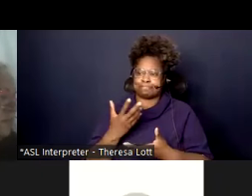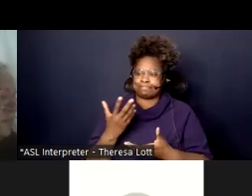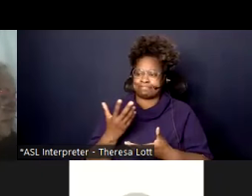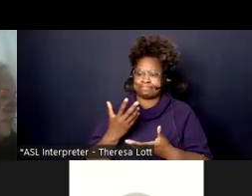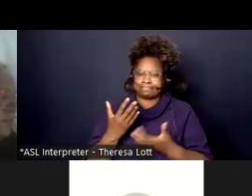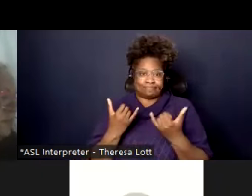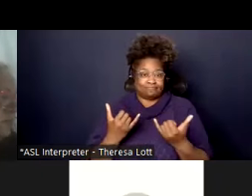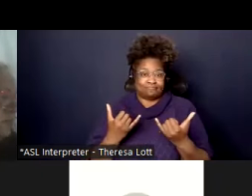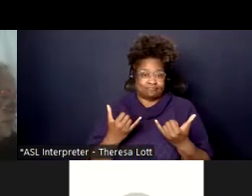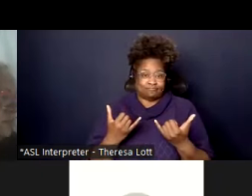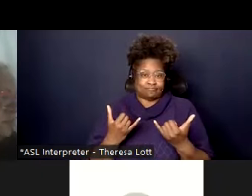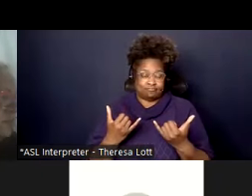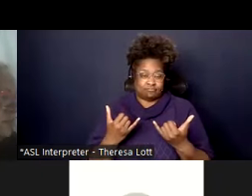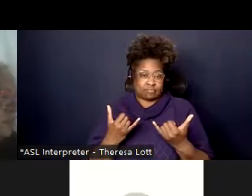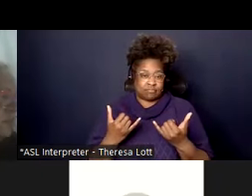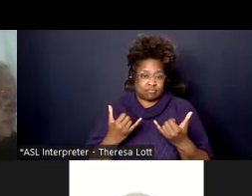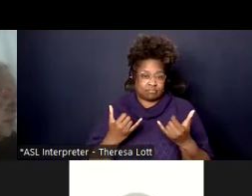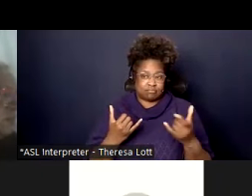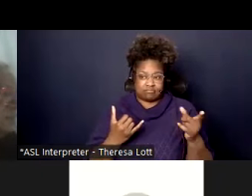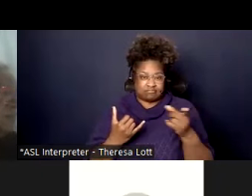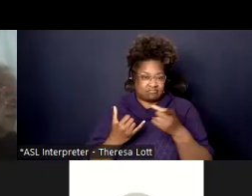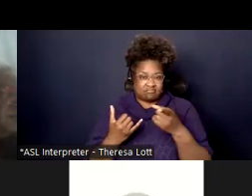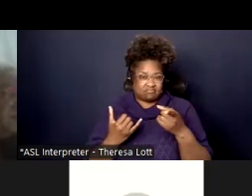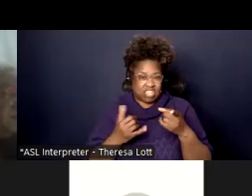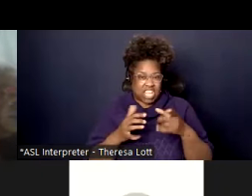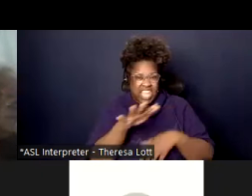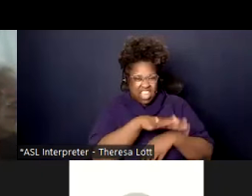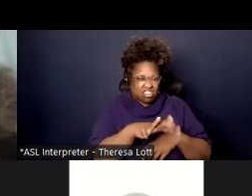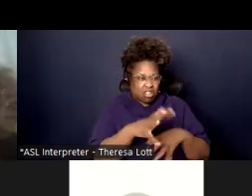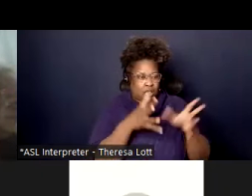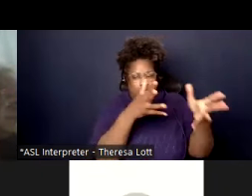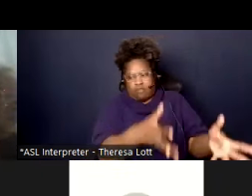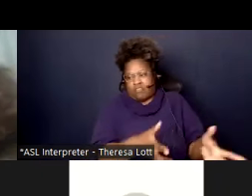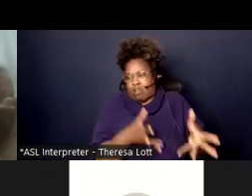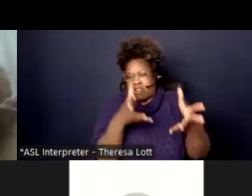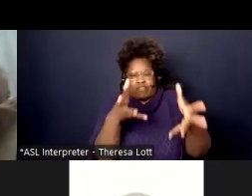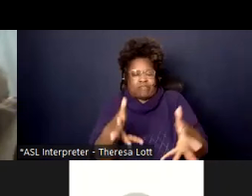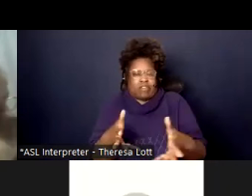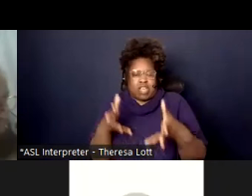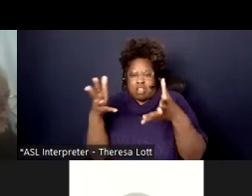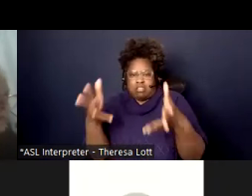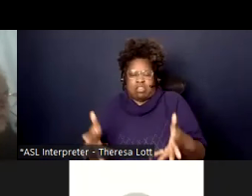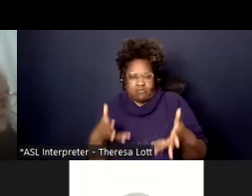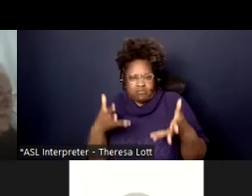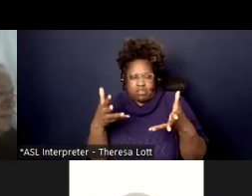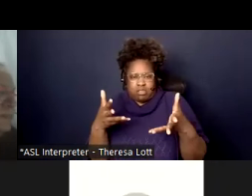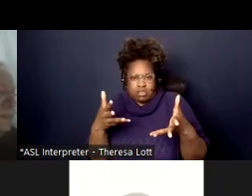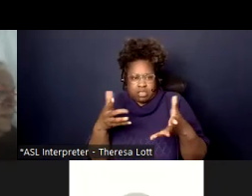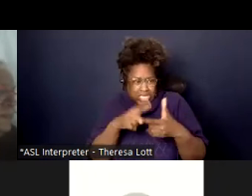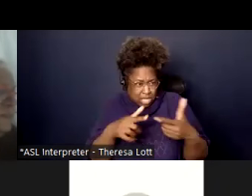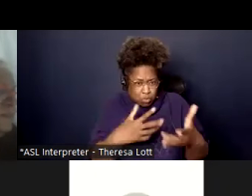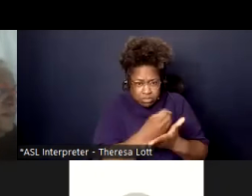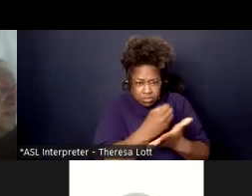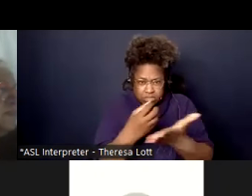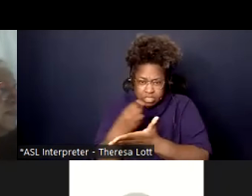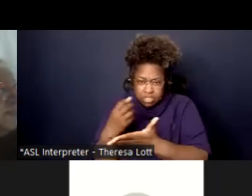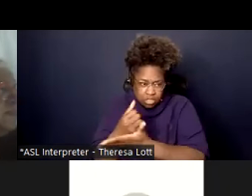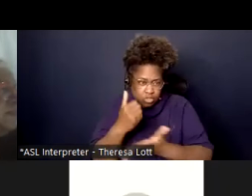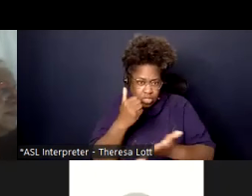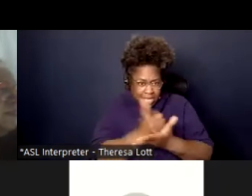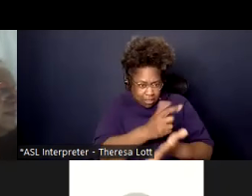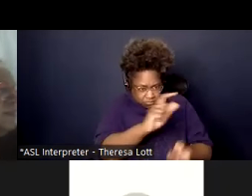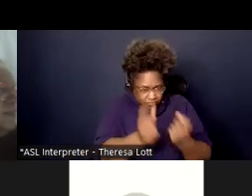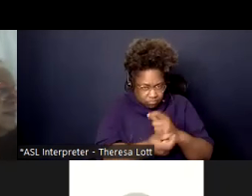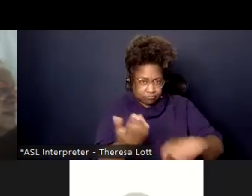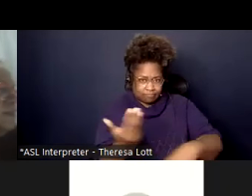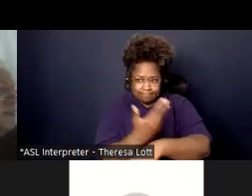currently fallow and or unused areas for helping to mitigate the stormwater issues. I don't know if that's, before I just